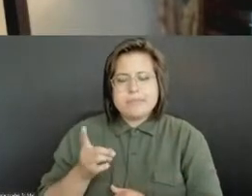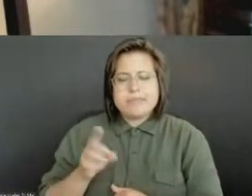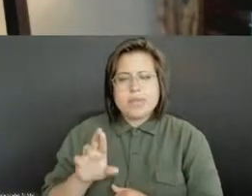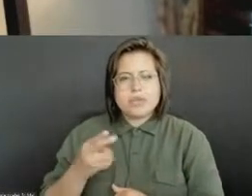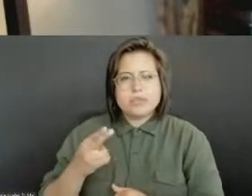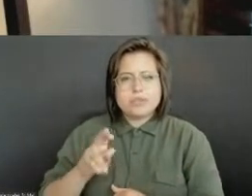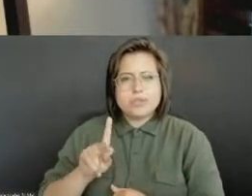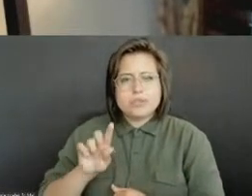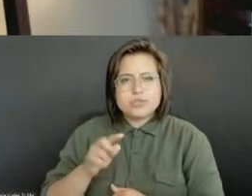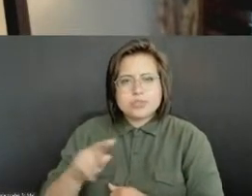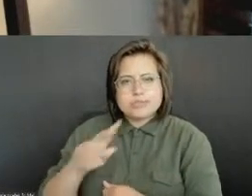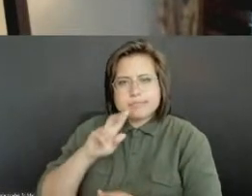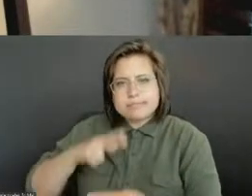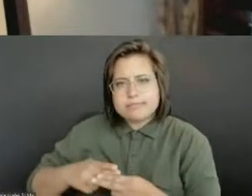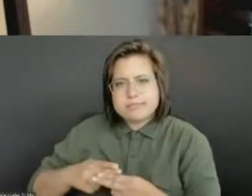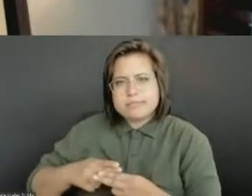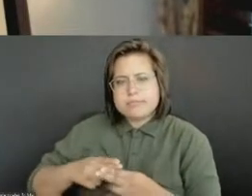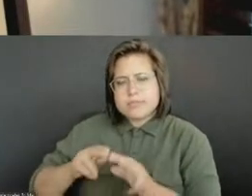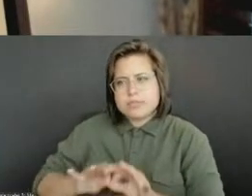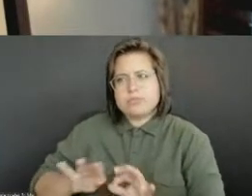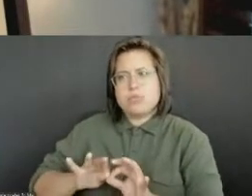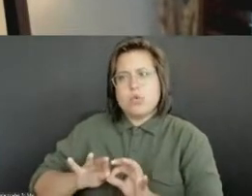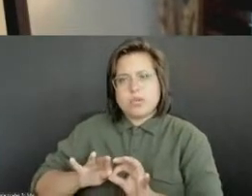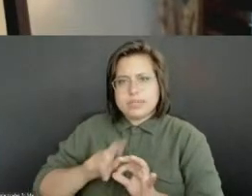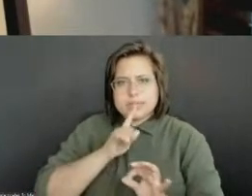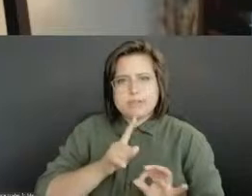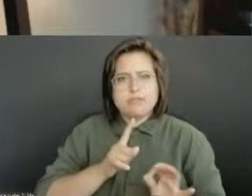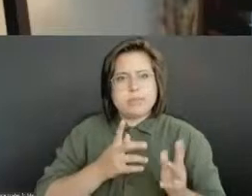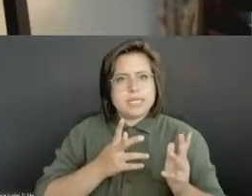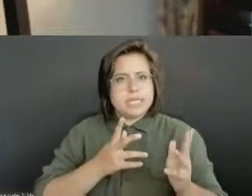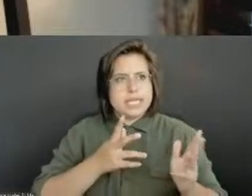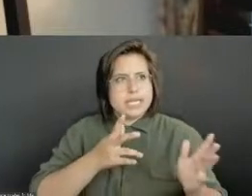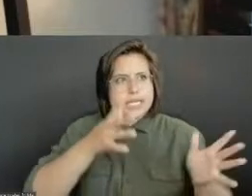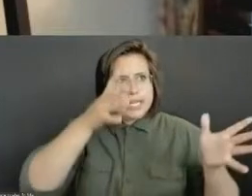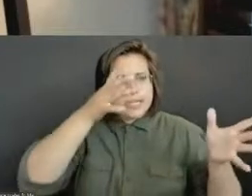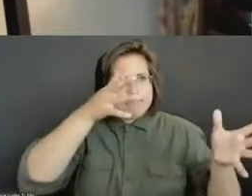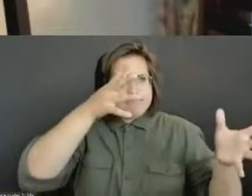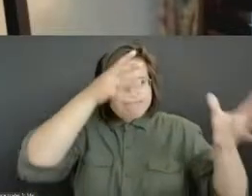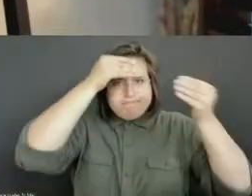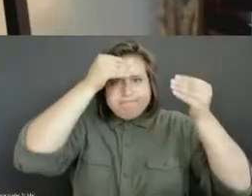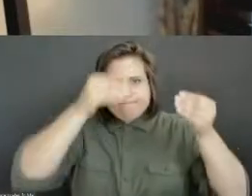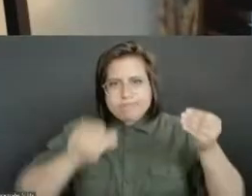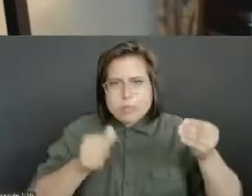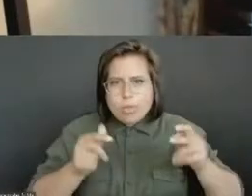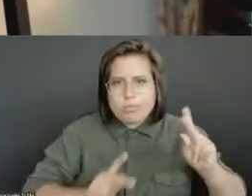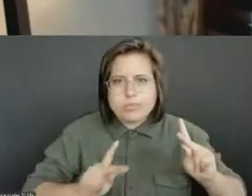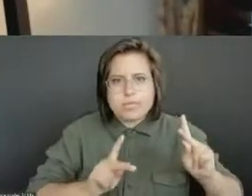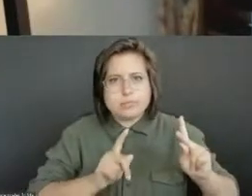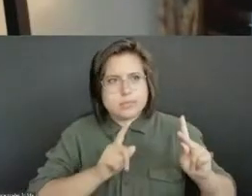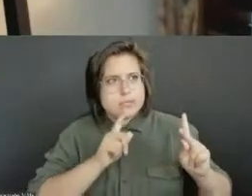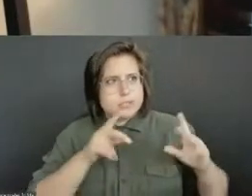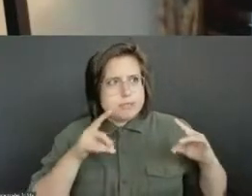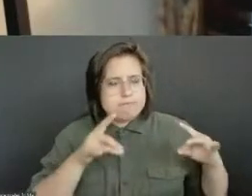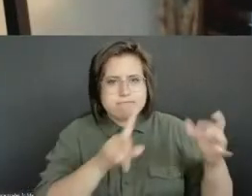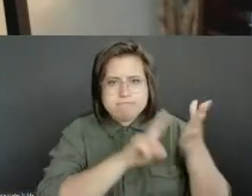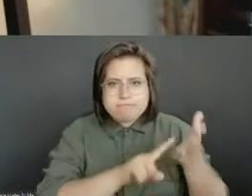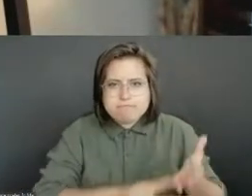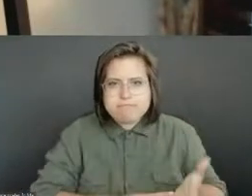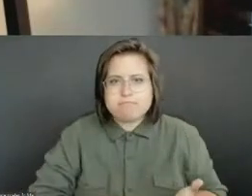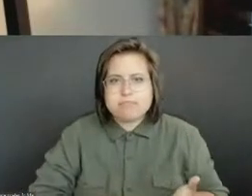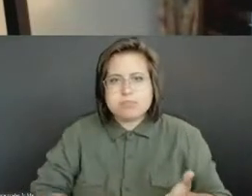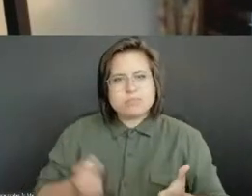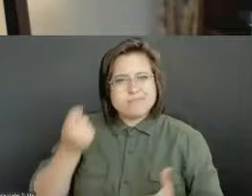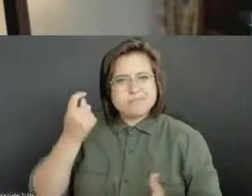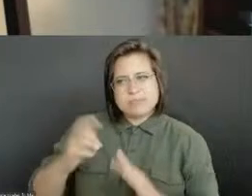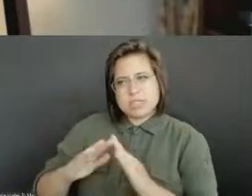the importance of intentionally learning from others, and I would urge the committee to also consider that as we discuss our communities who have been marginalized